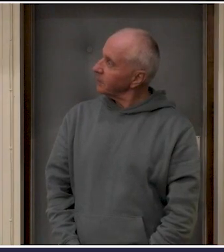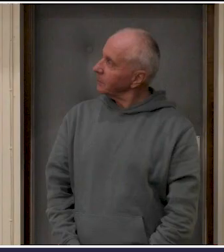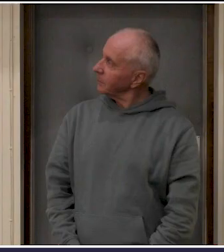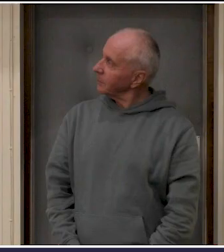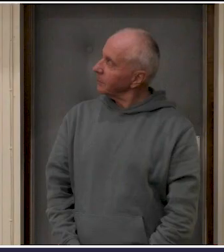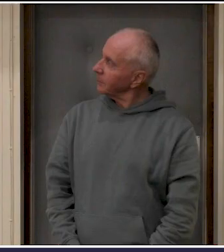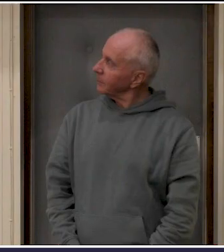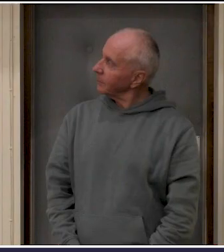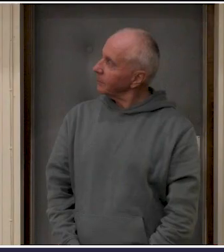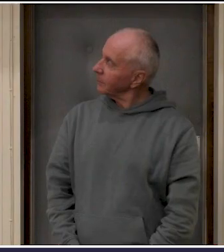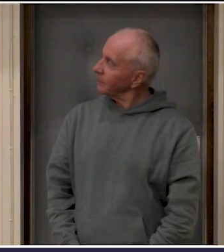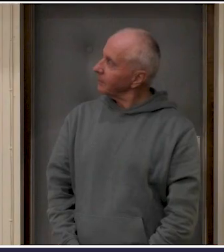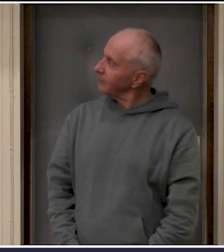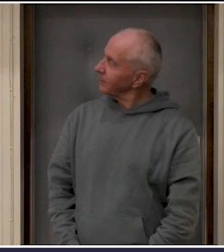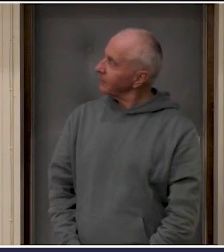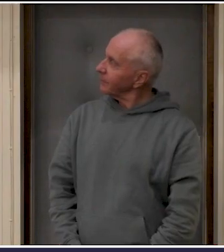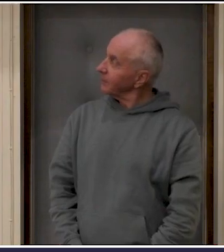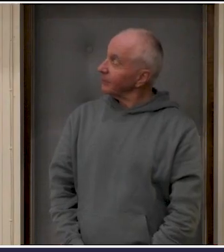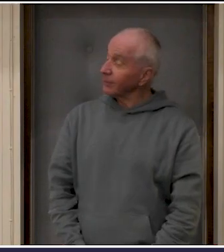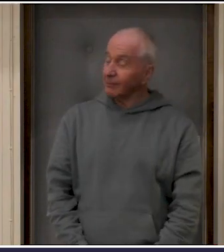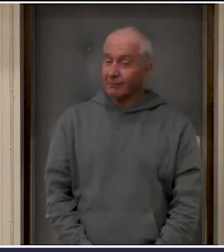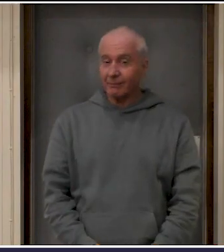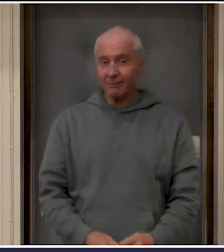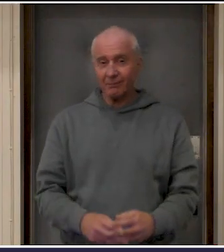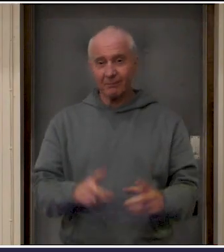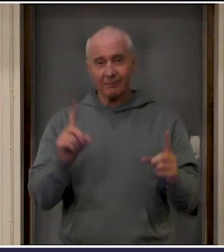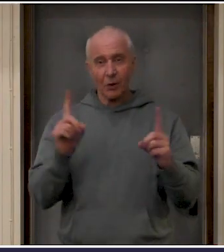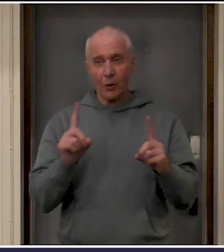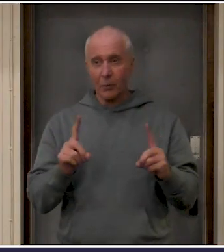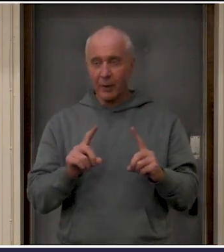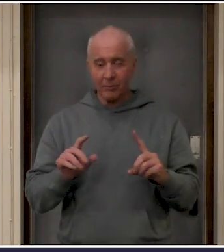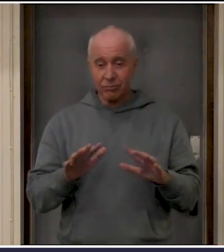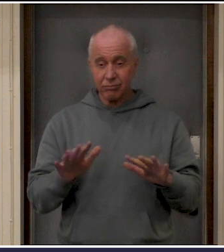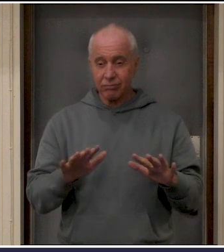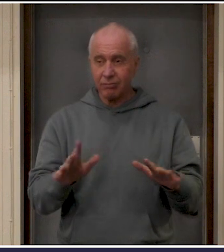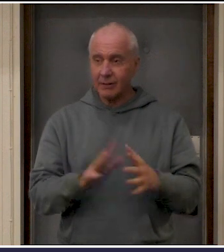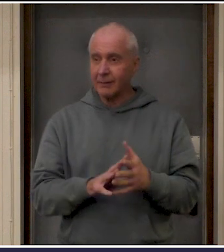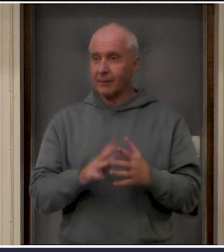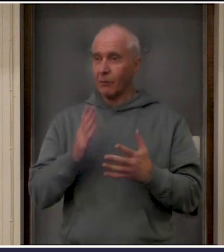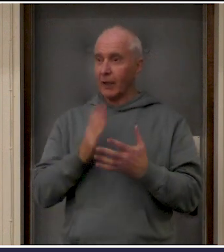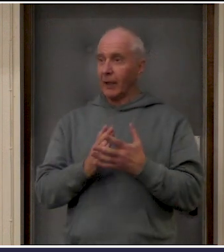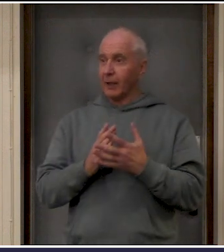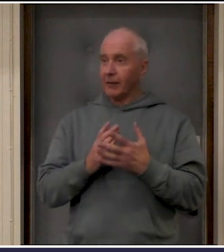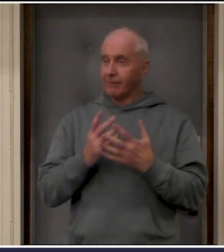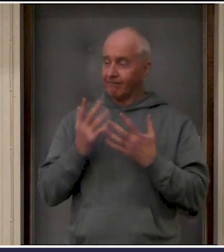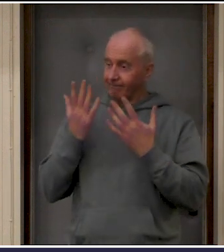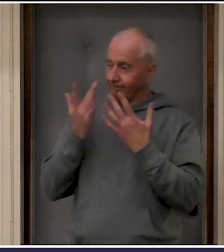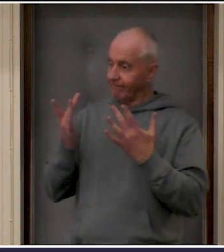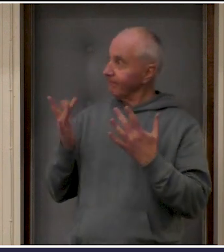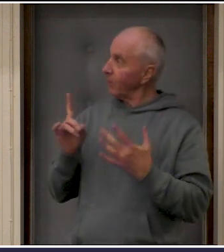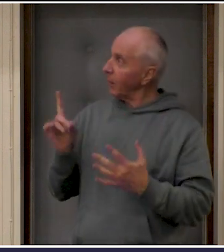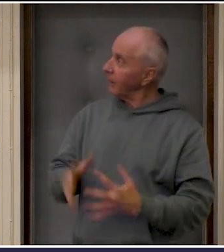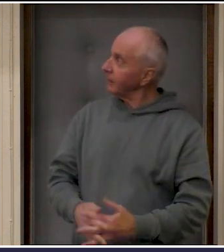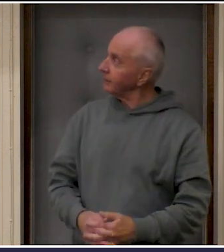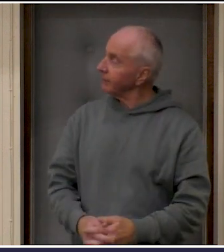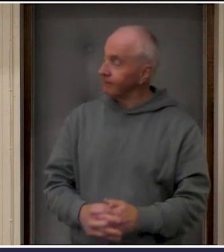or the grinding cataclysm of an earthquake encounter man's works, disaster often ensues.